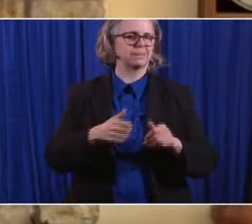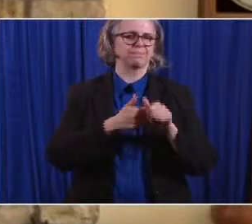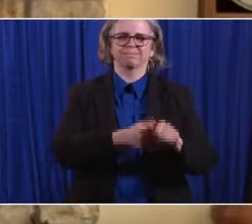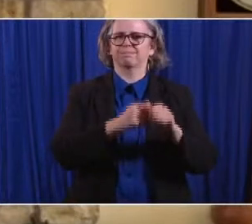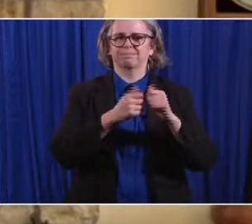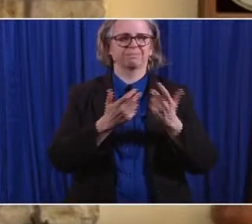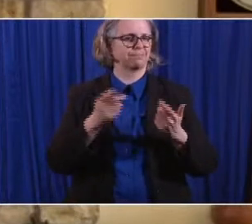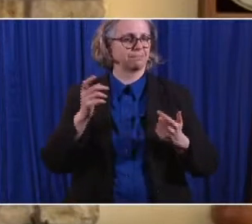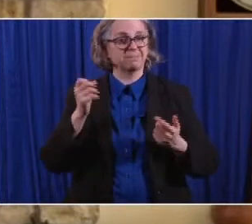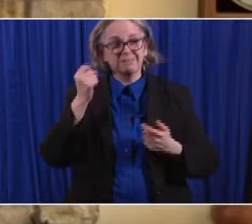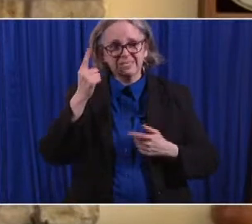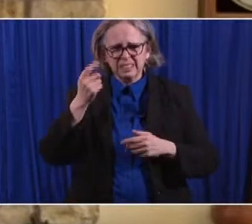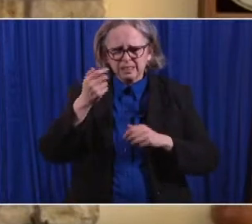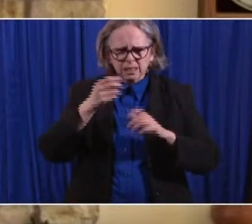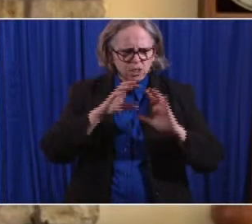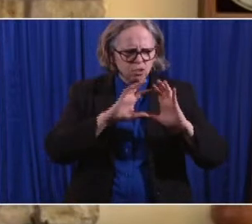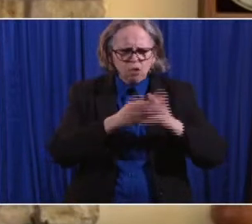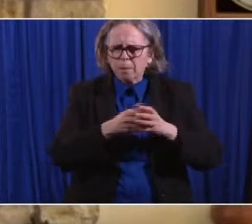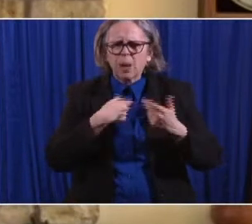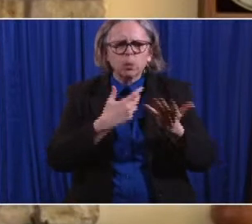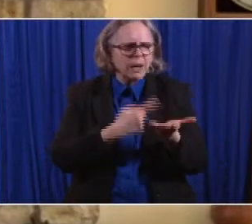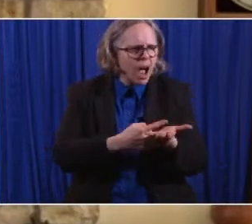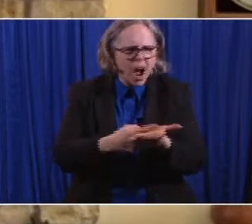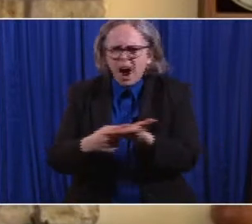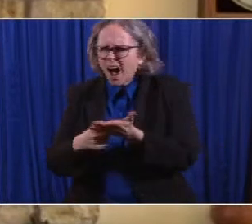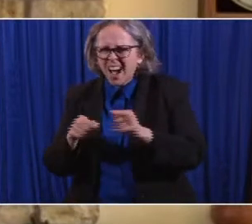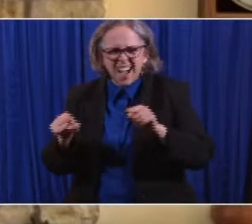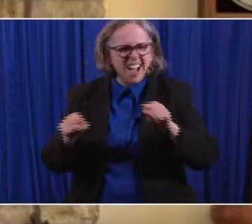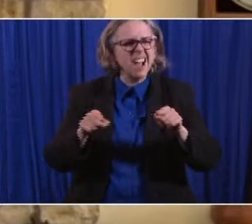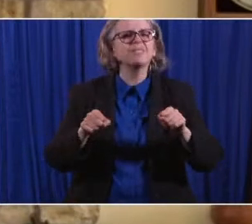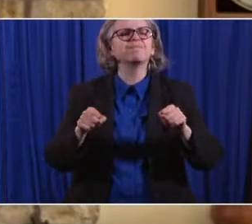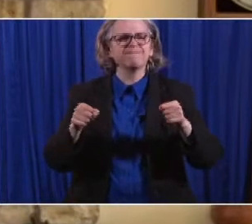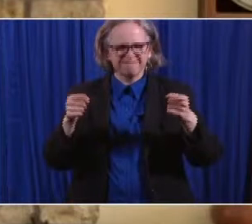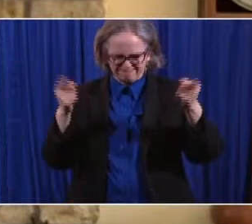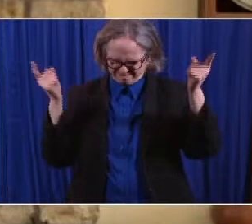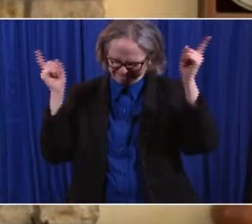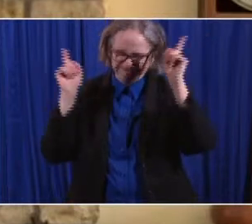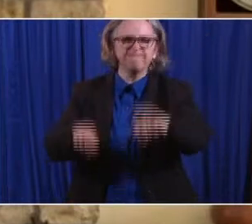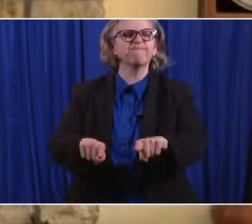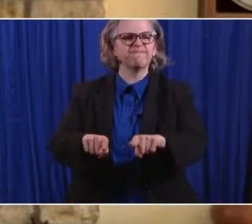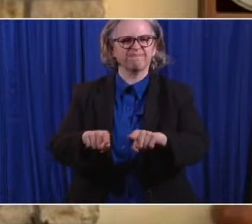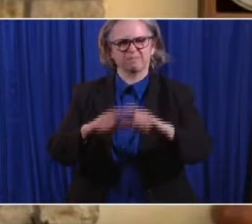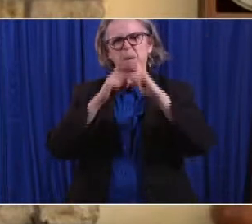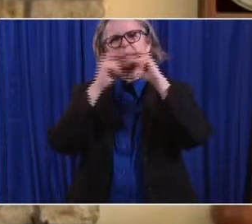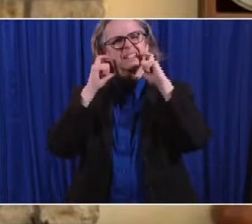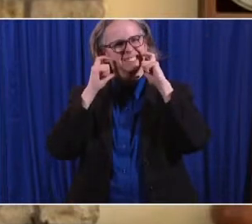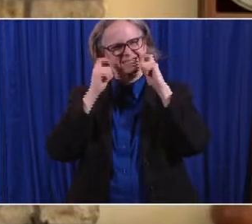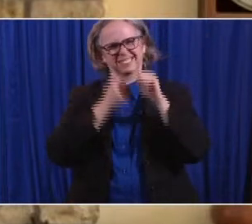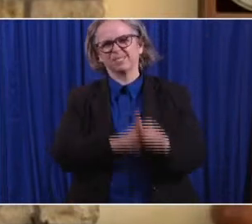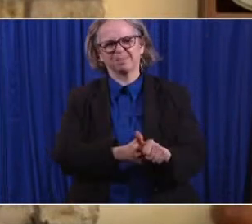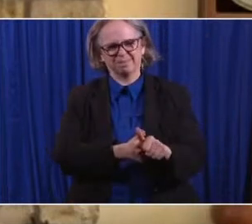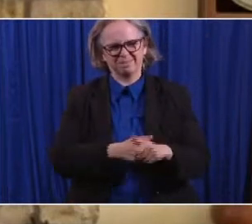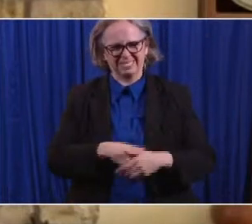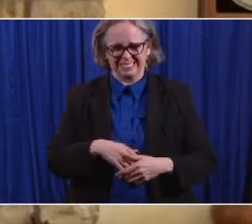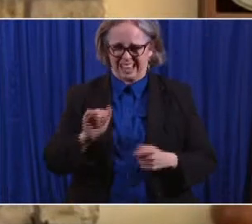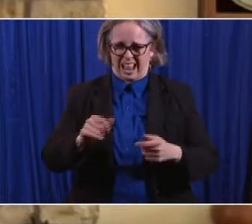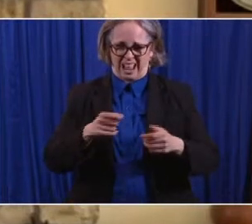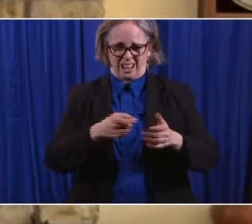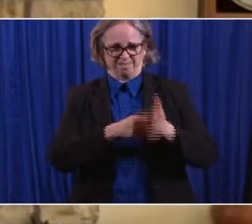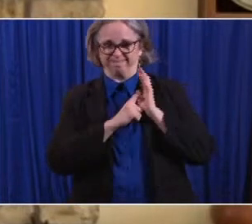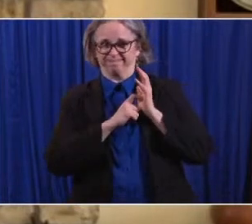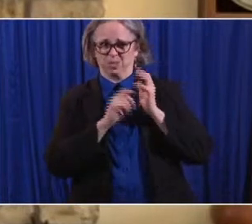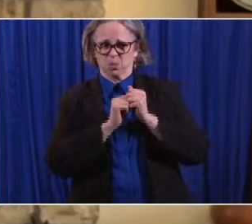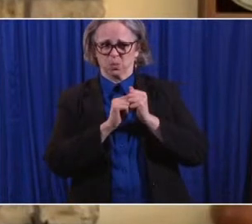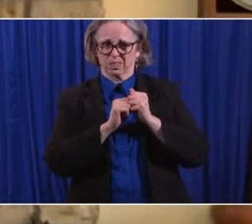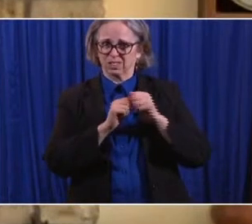to when we talk about what is the summer going to look like. So you will not see us letting up in regard